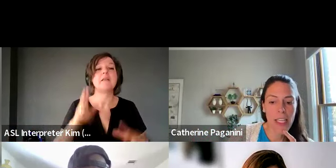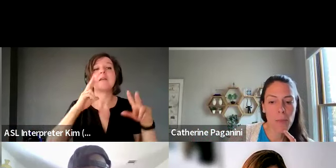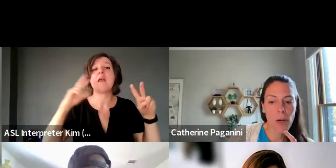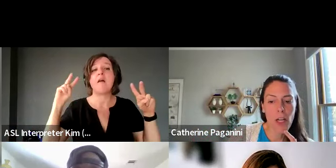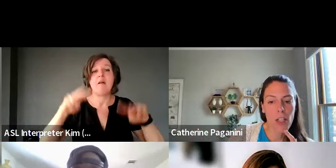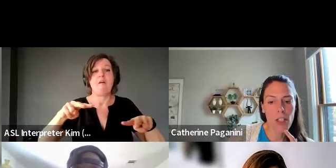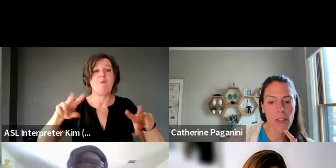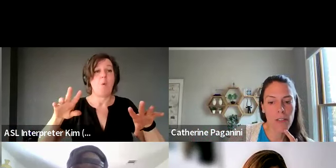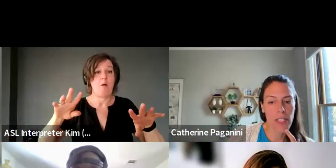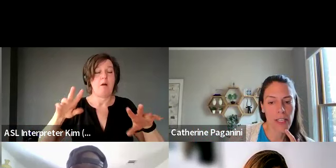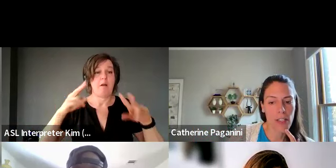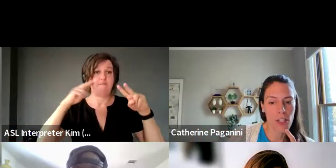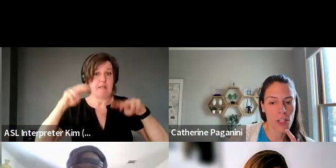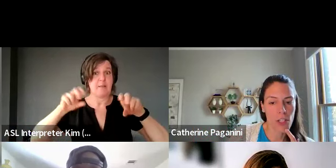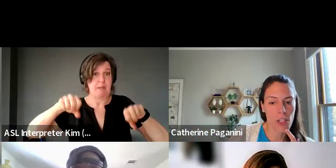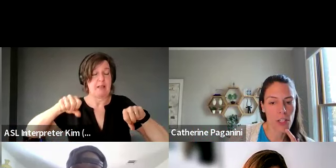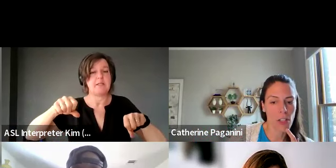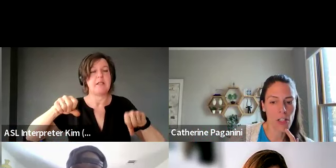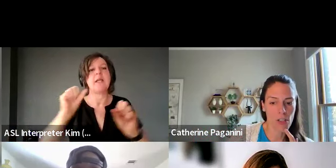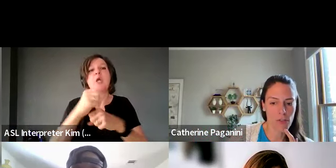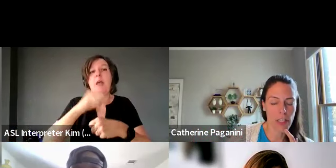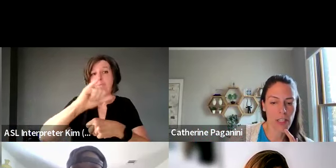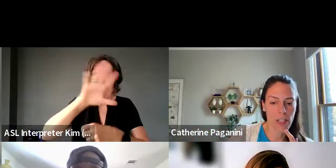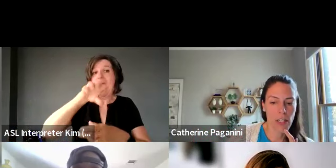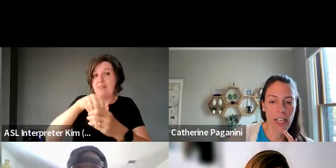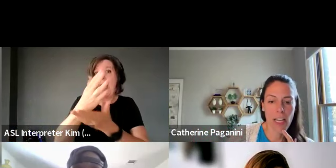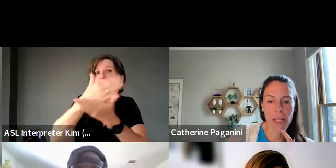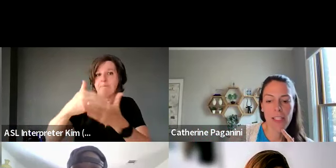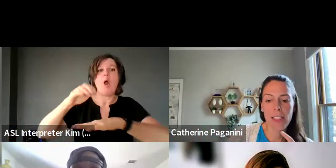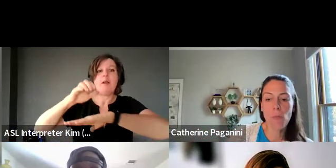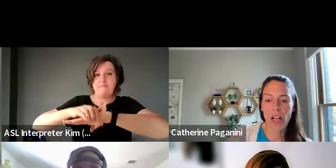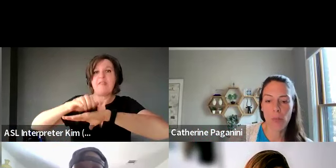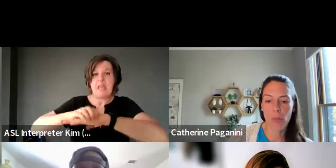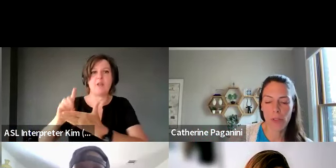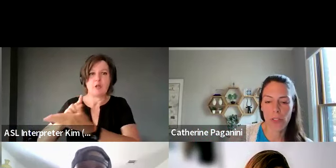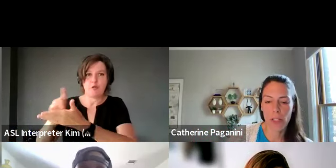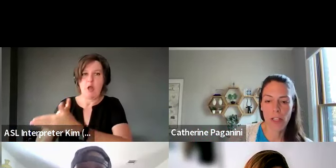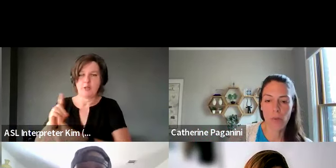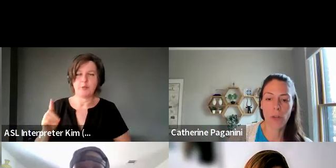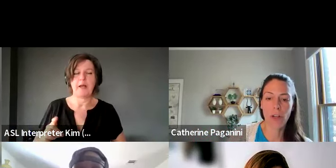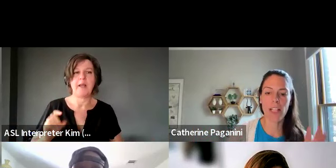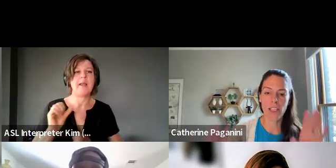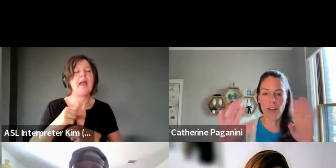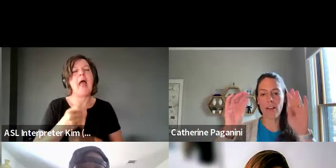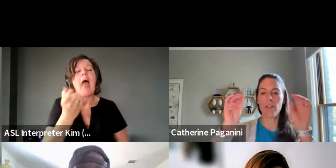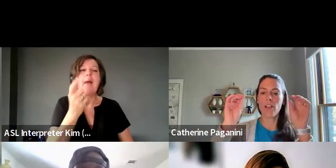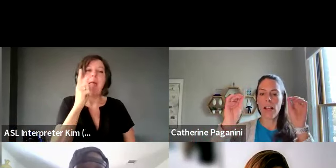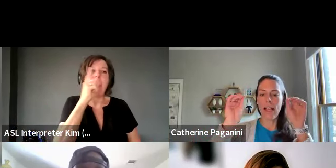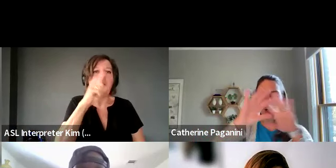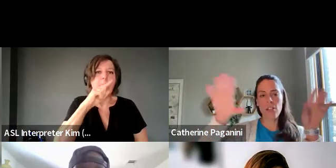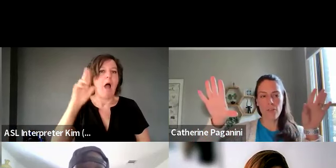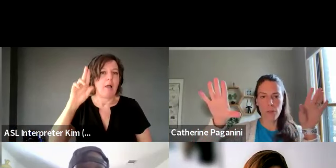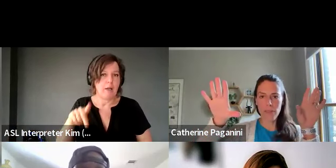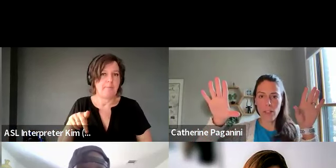is making it part of the English glossary. And I made a little mock-up where it's you